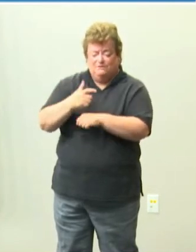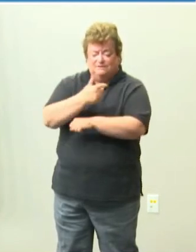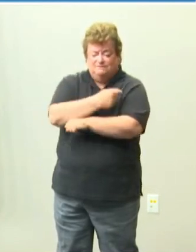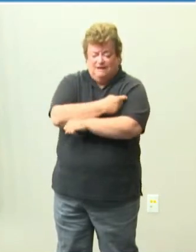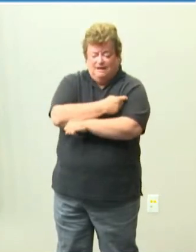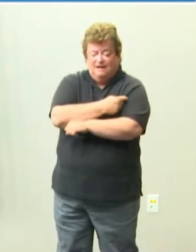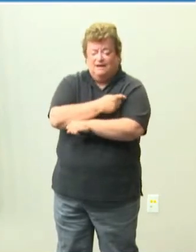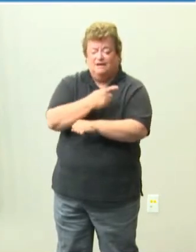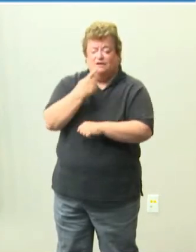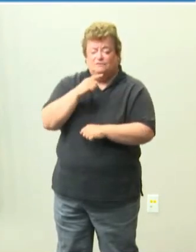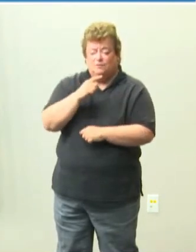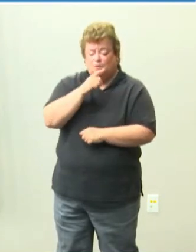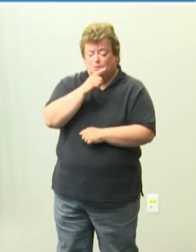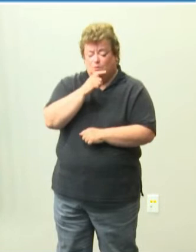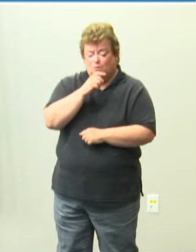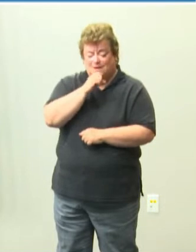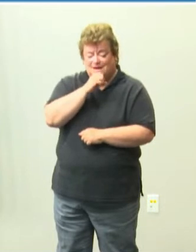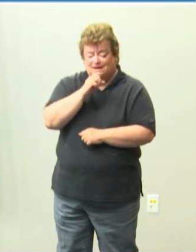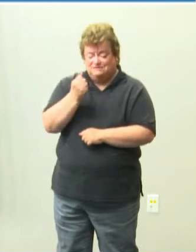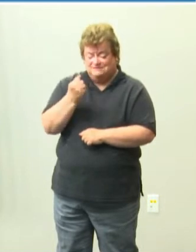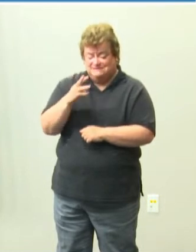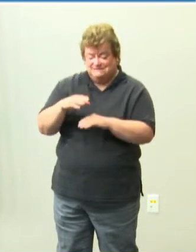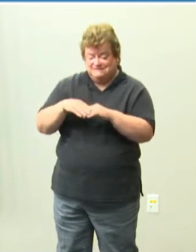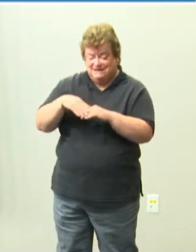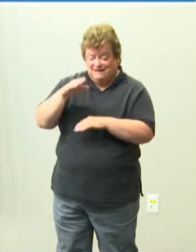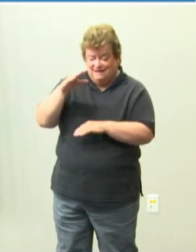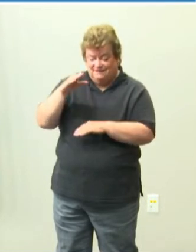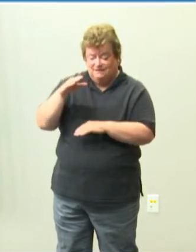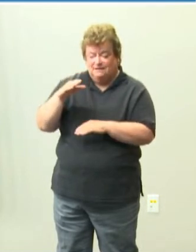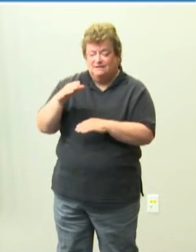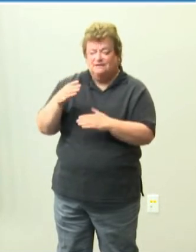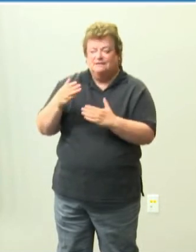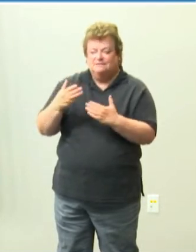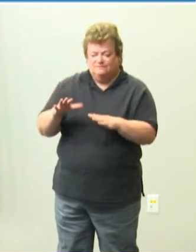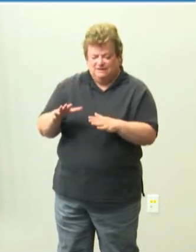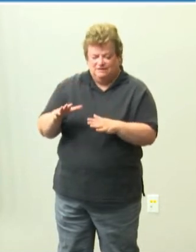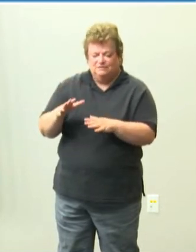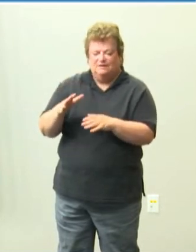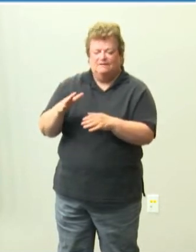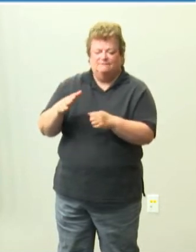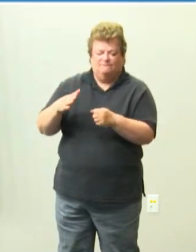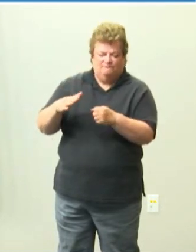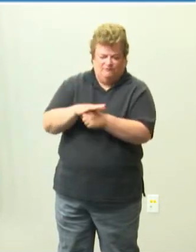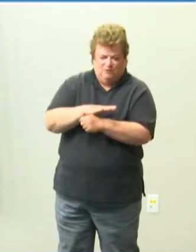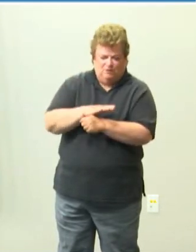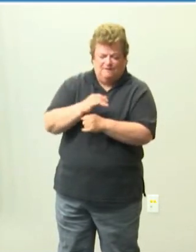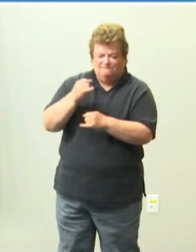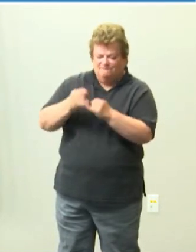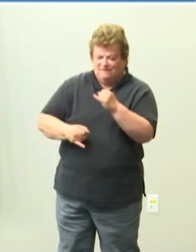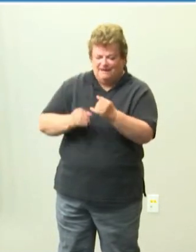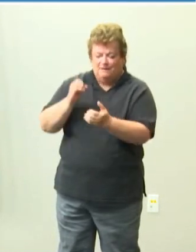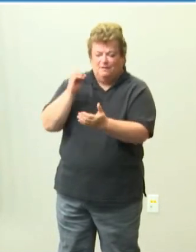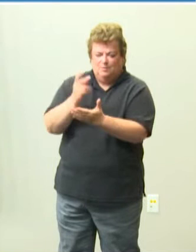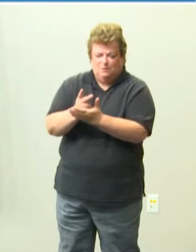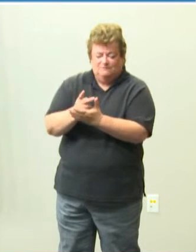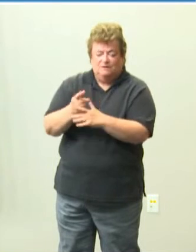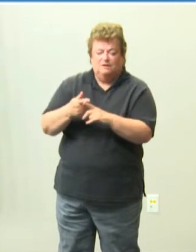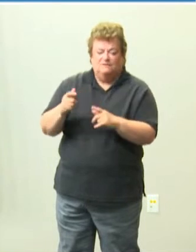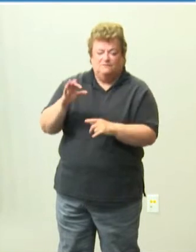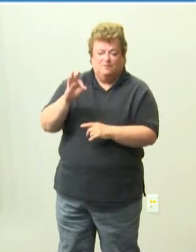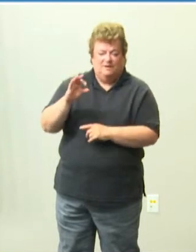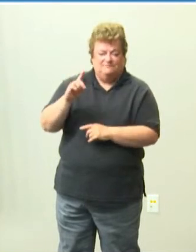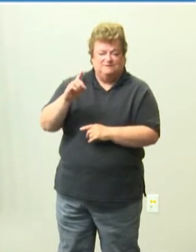for people 16 years and older has received full and final approval from the Food and